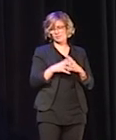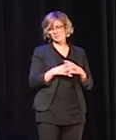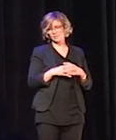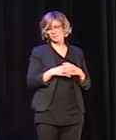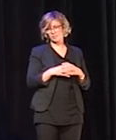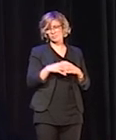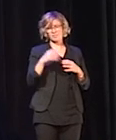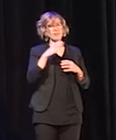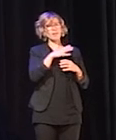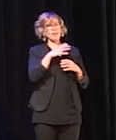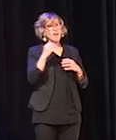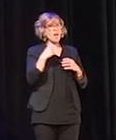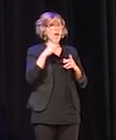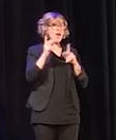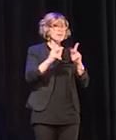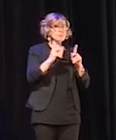And being around the people that created you.